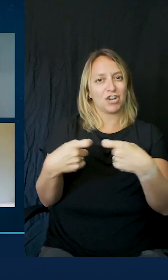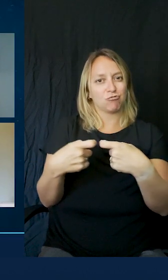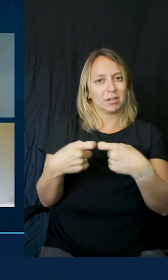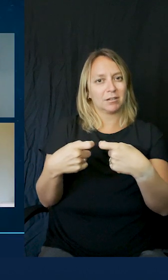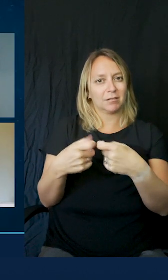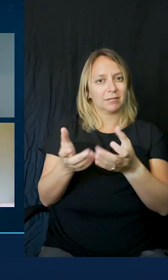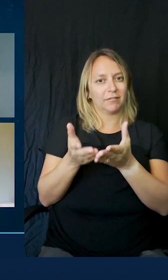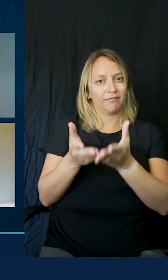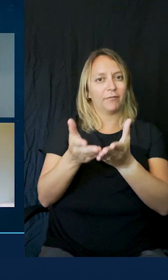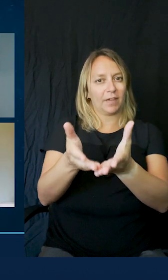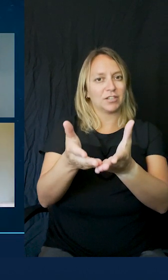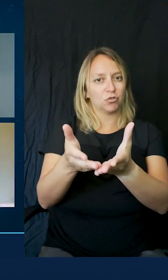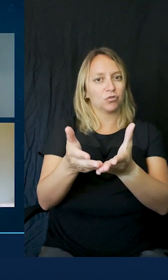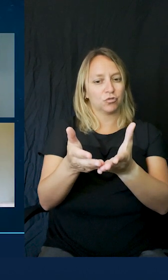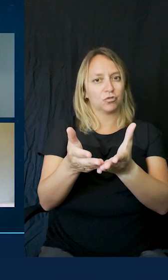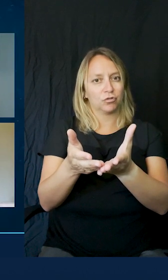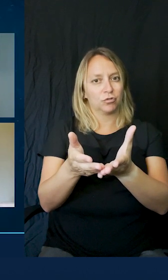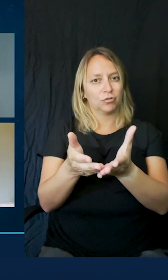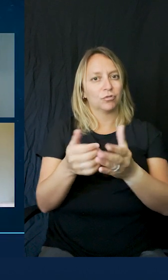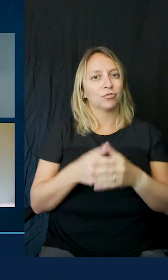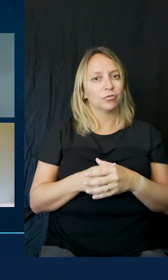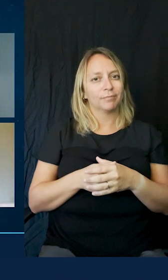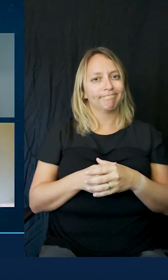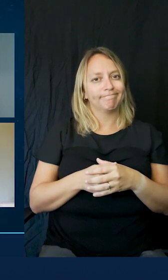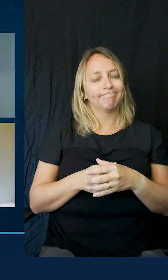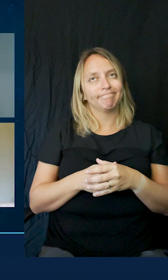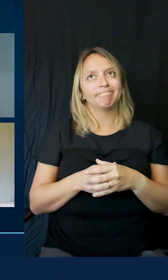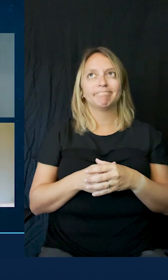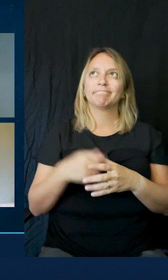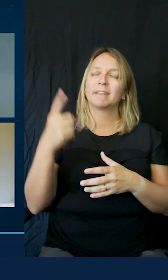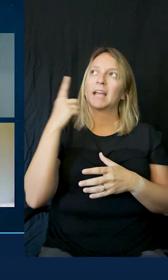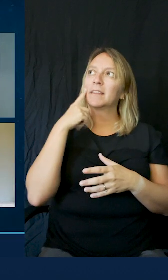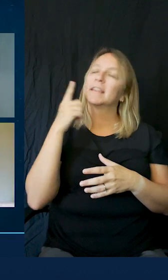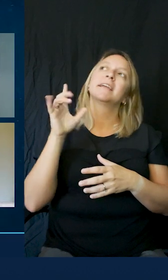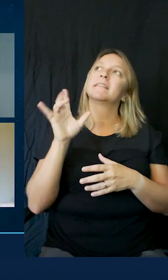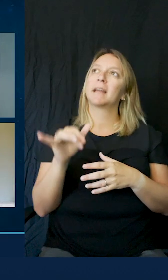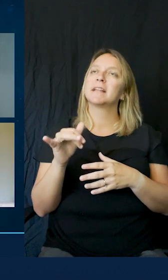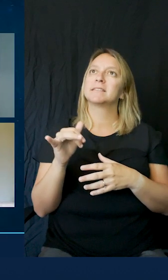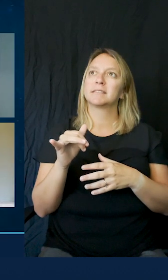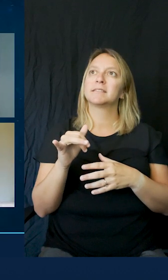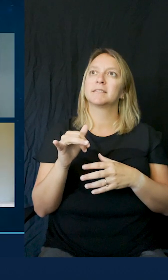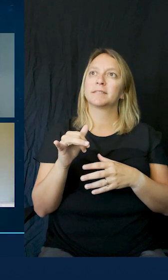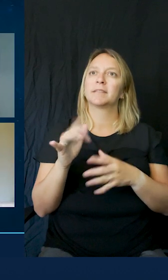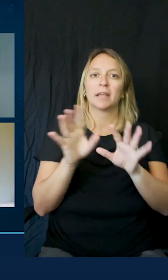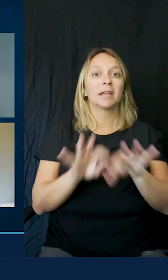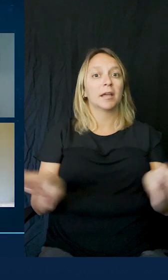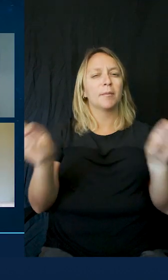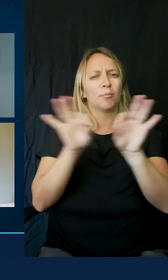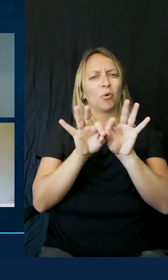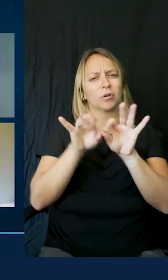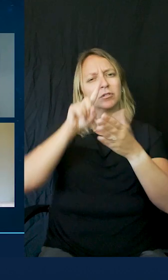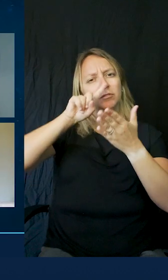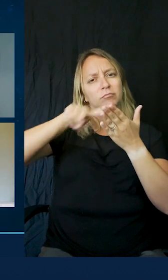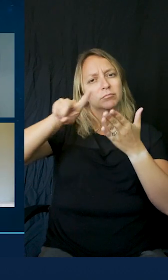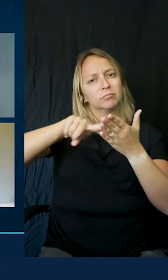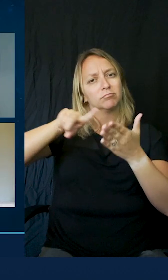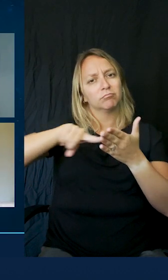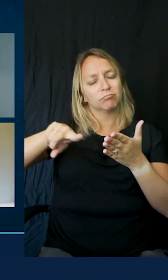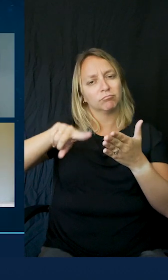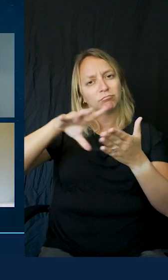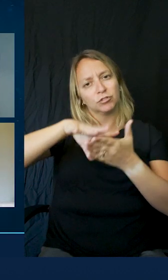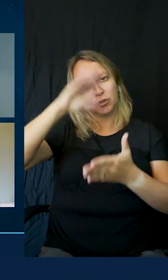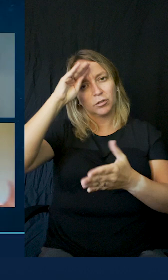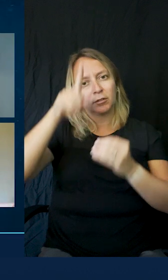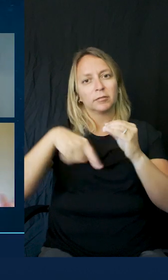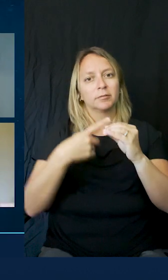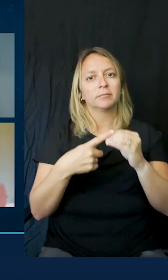think that is a worthy pursuit because